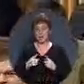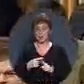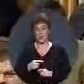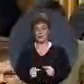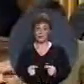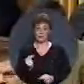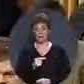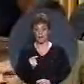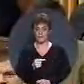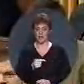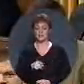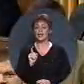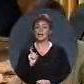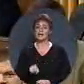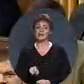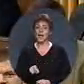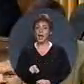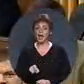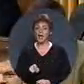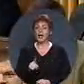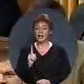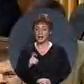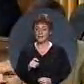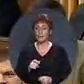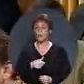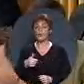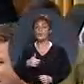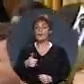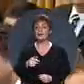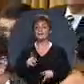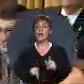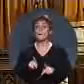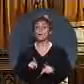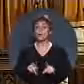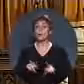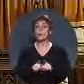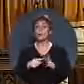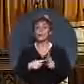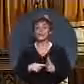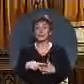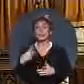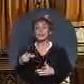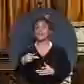transit and light rail in his own constituency, I promise the same accountability.